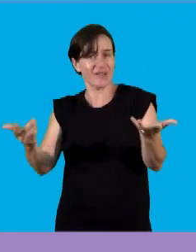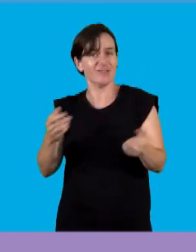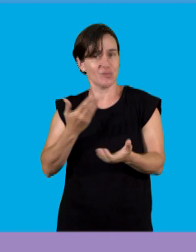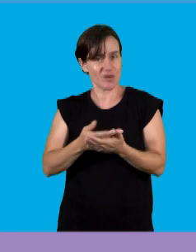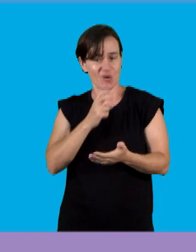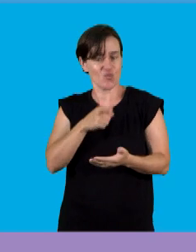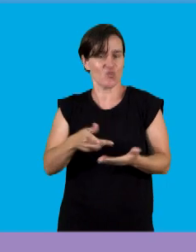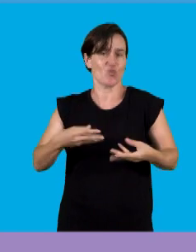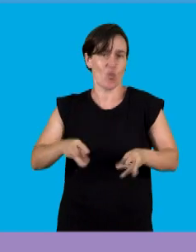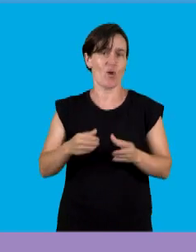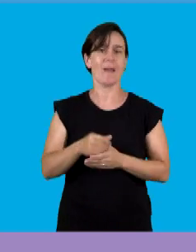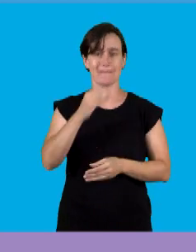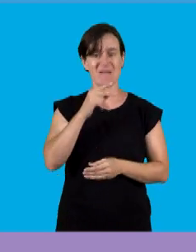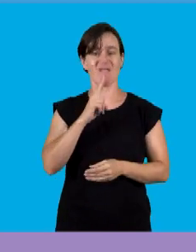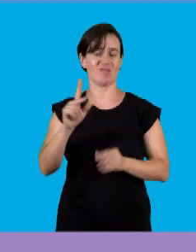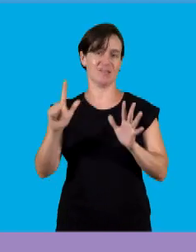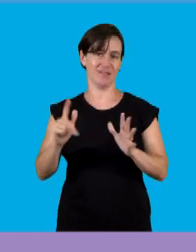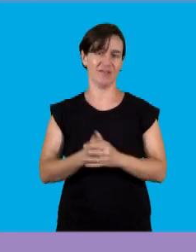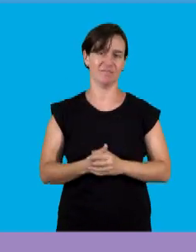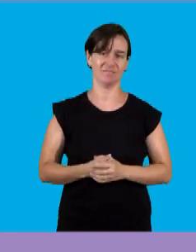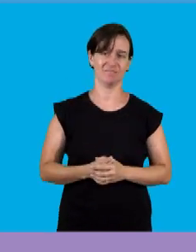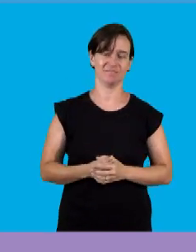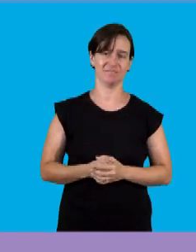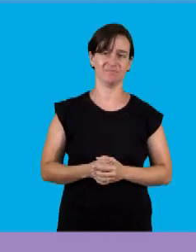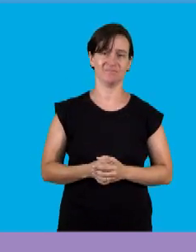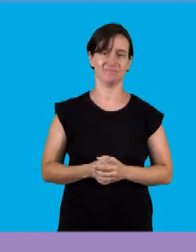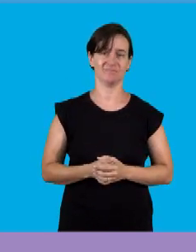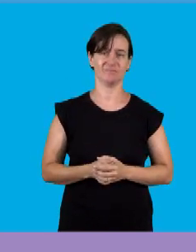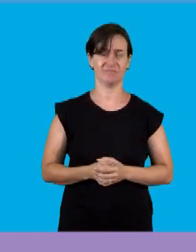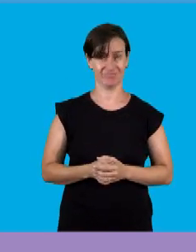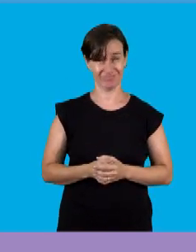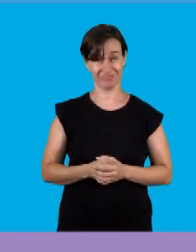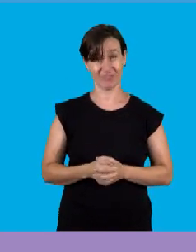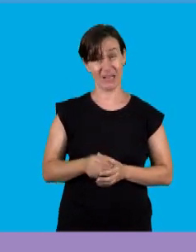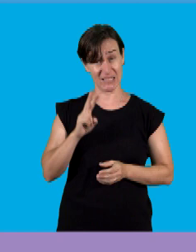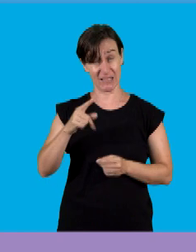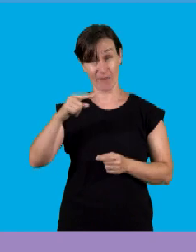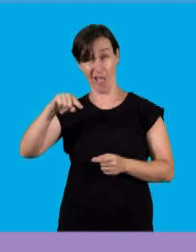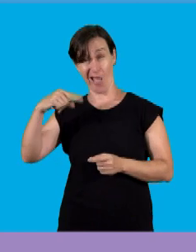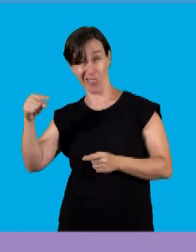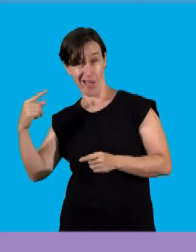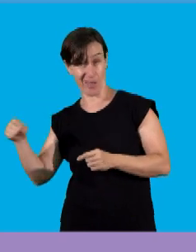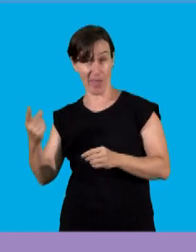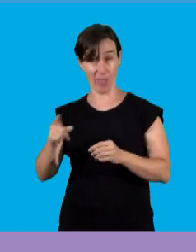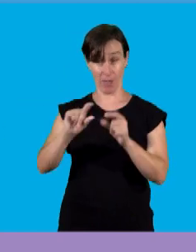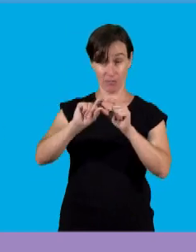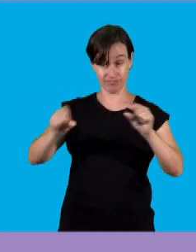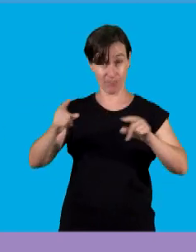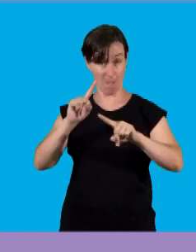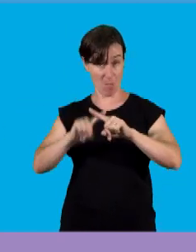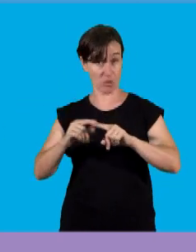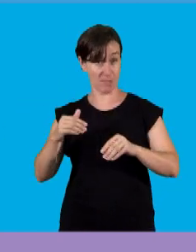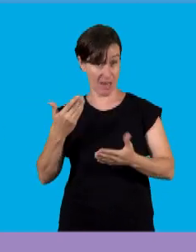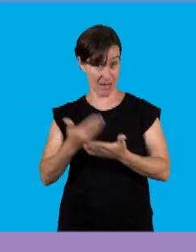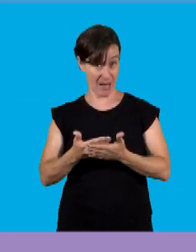correct, because they will give us a 7. Let's see if this is true with other multiplications of